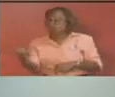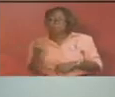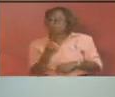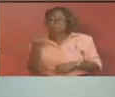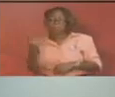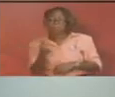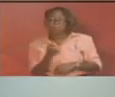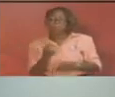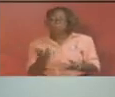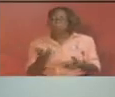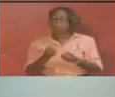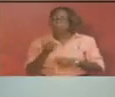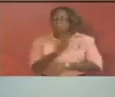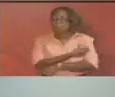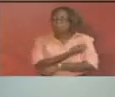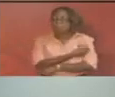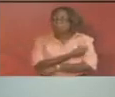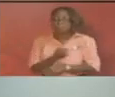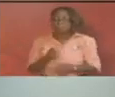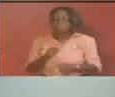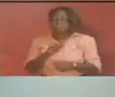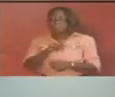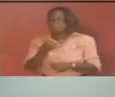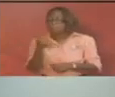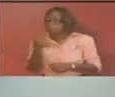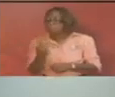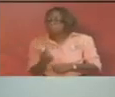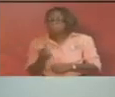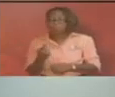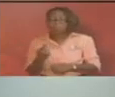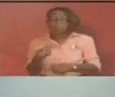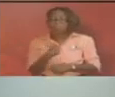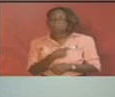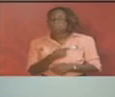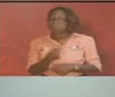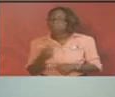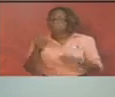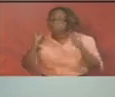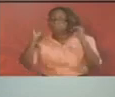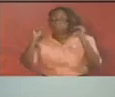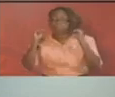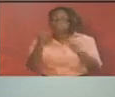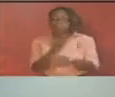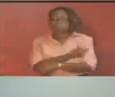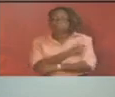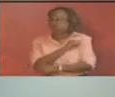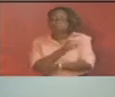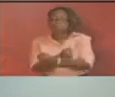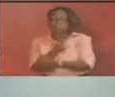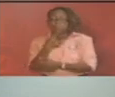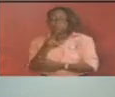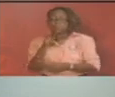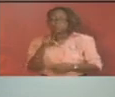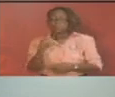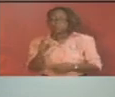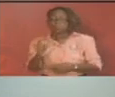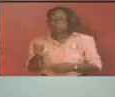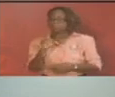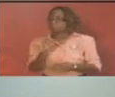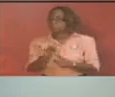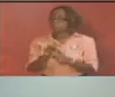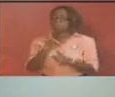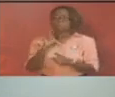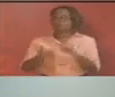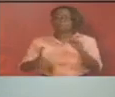this pre-screening? And if not, in a case like that, what would be the criteria for not being able to receive the